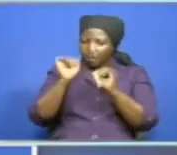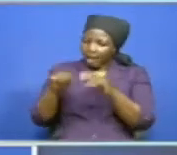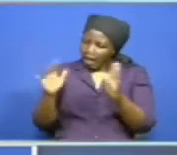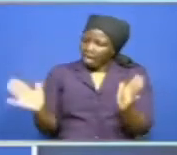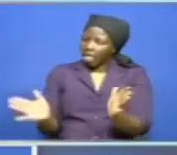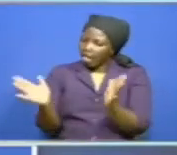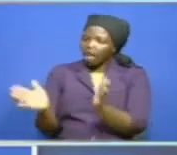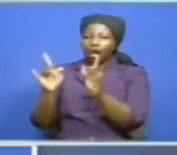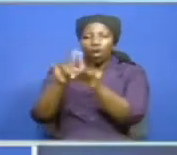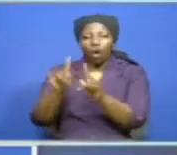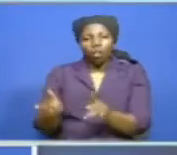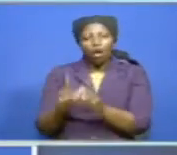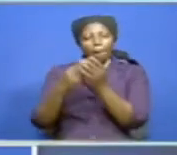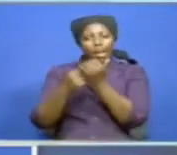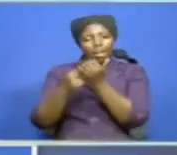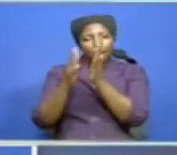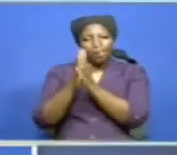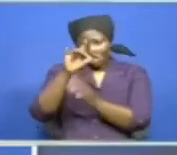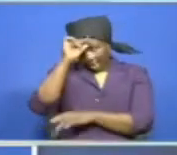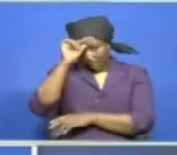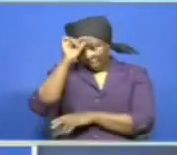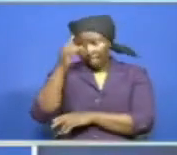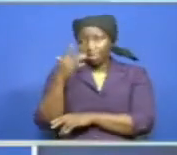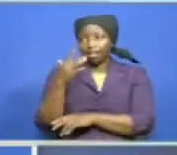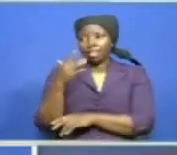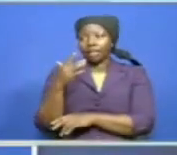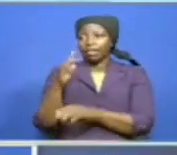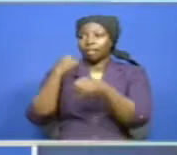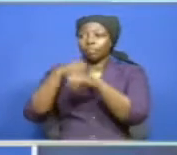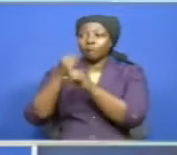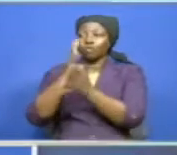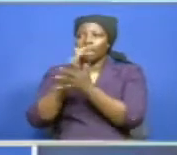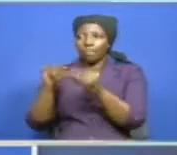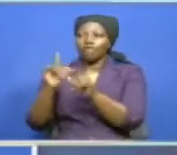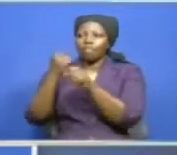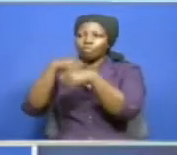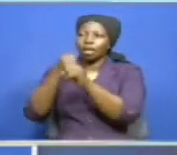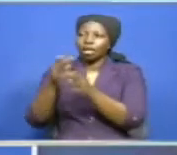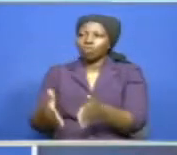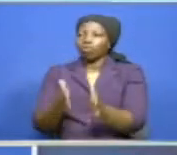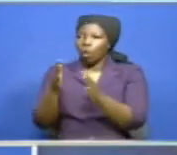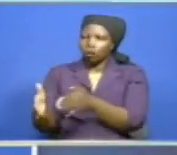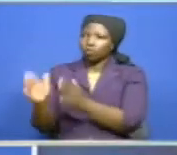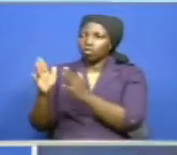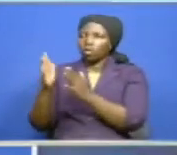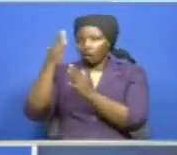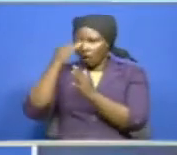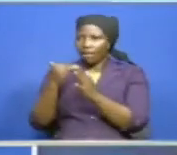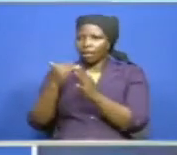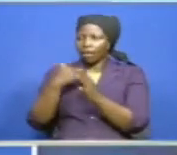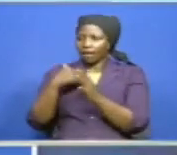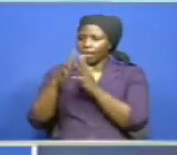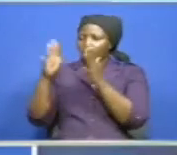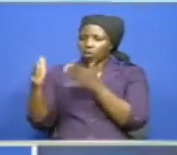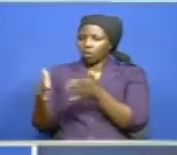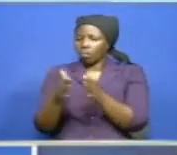them, and also with the partnership with the government, to make sure that they create road networks, because there are huge chunks